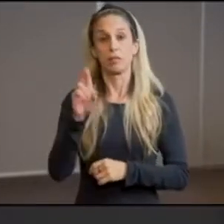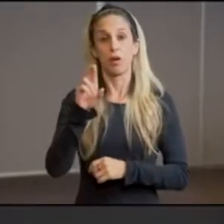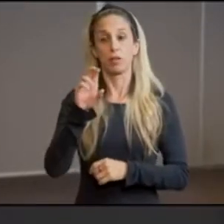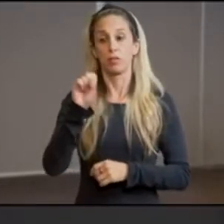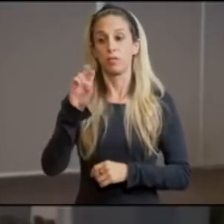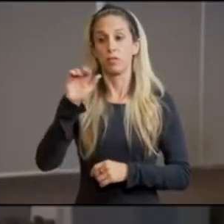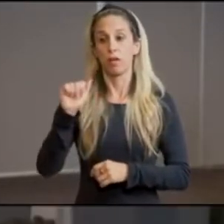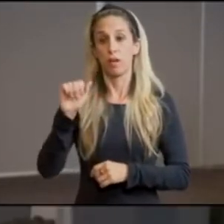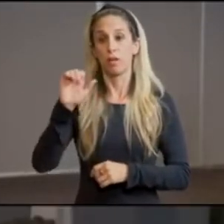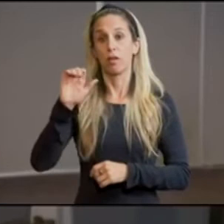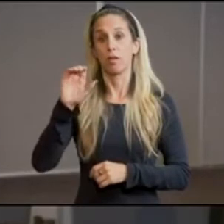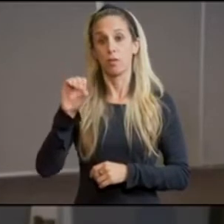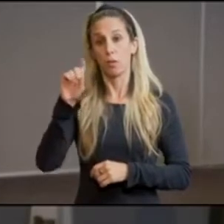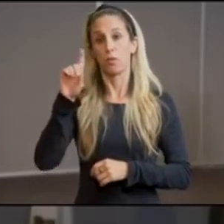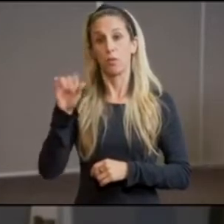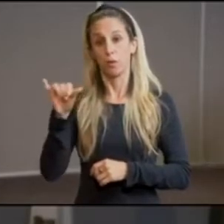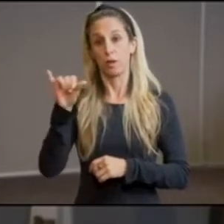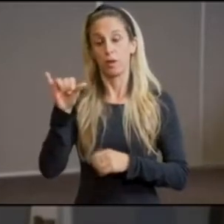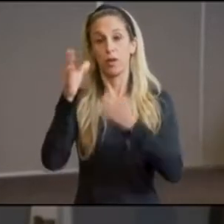Cody.